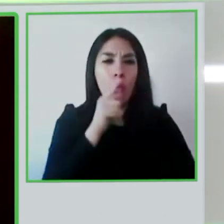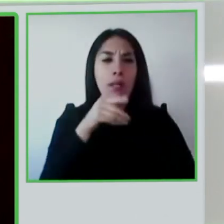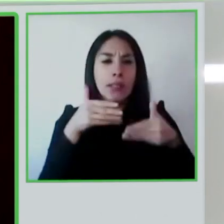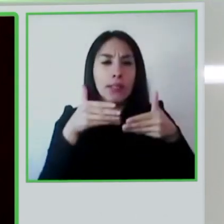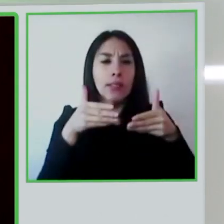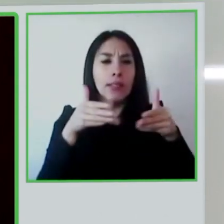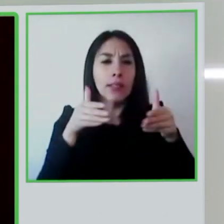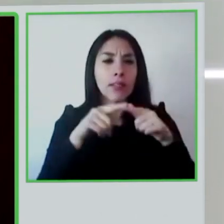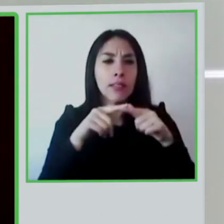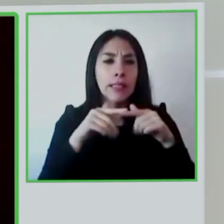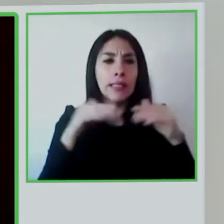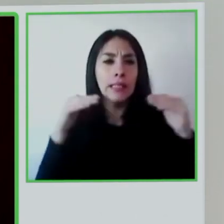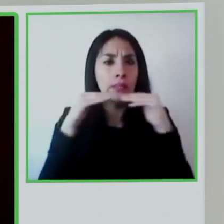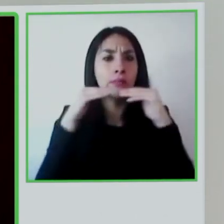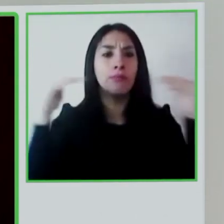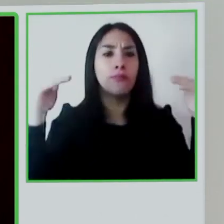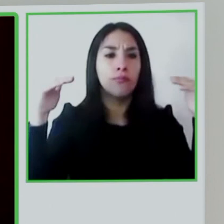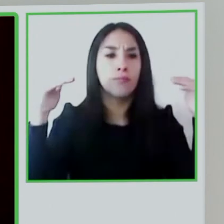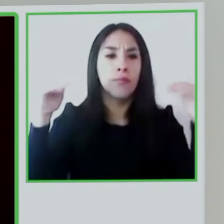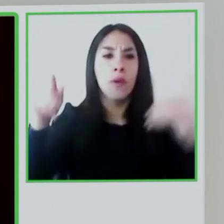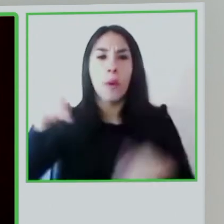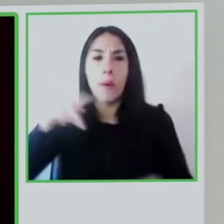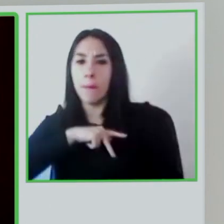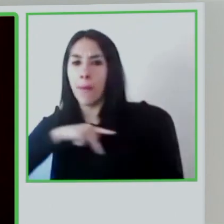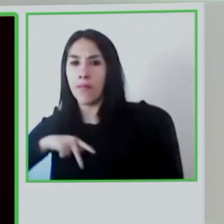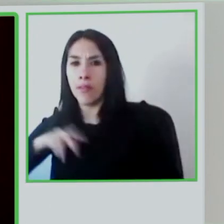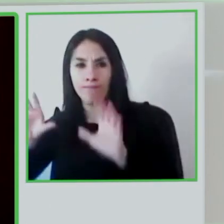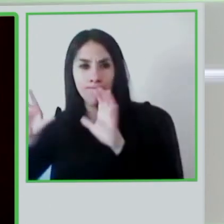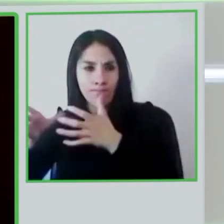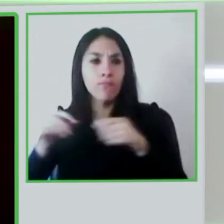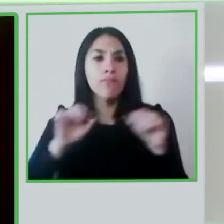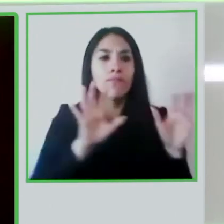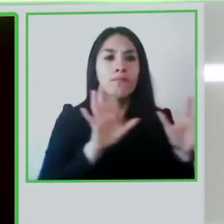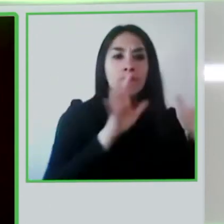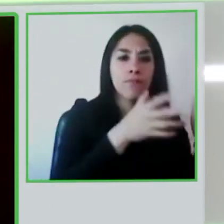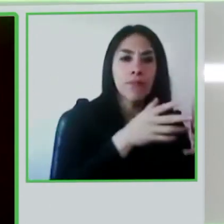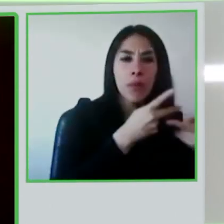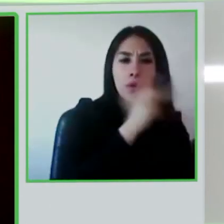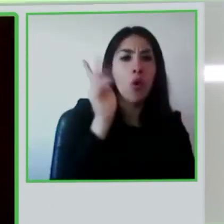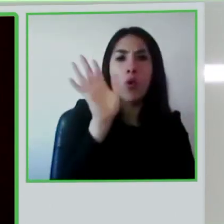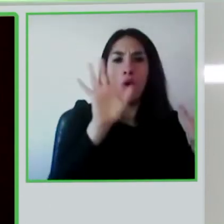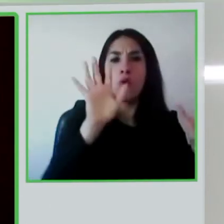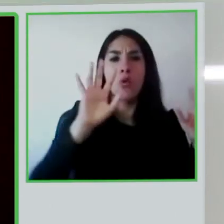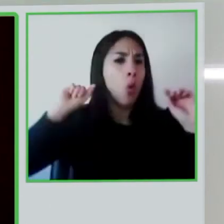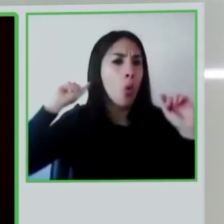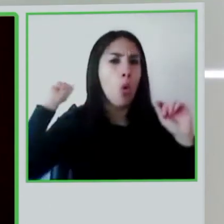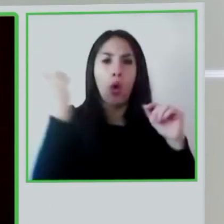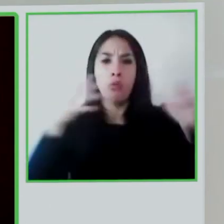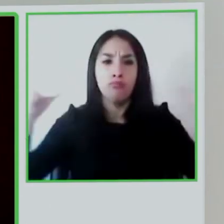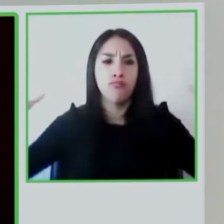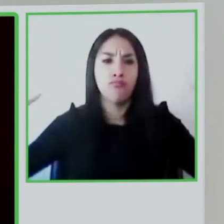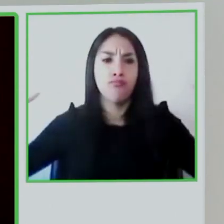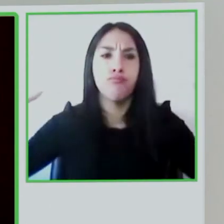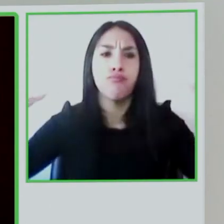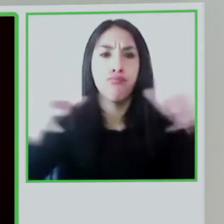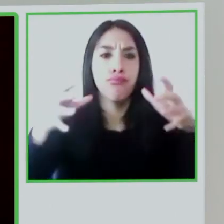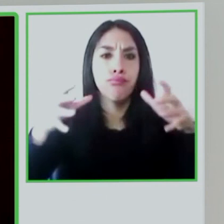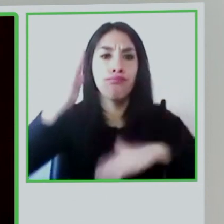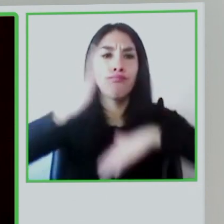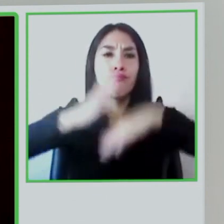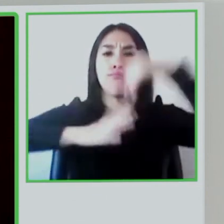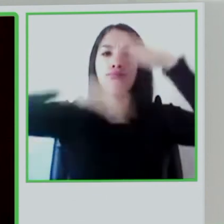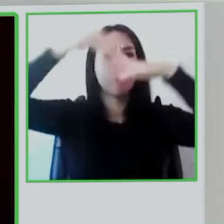to overcome barriers for clients and customers and to build a new focus to make it easier